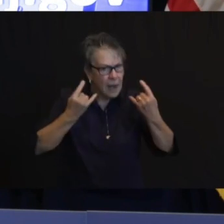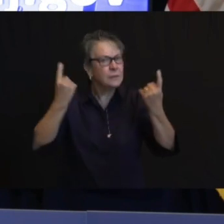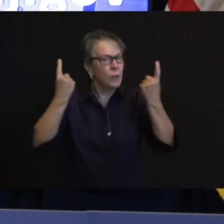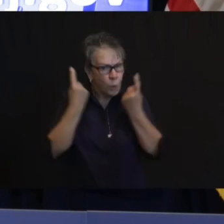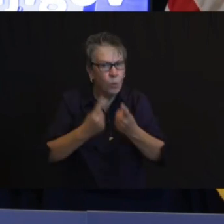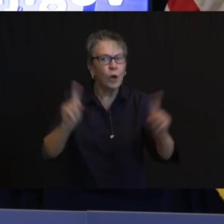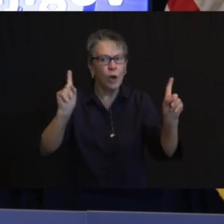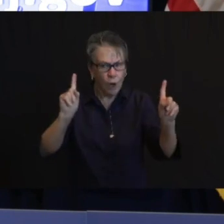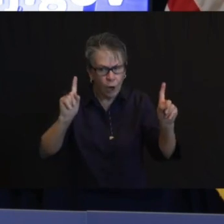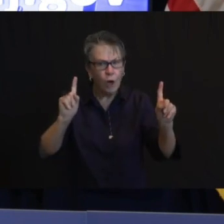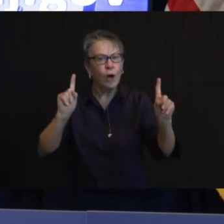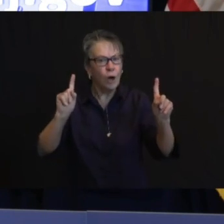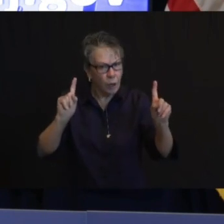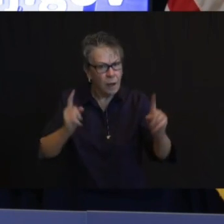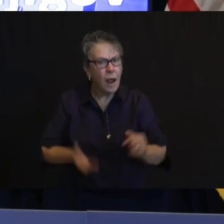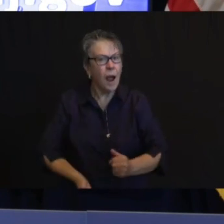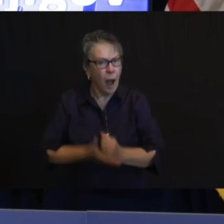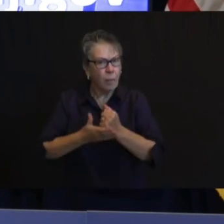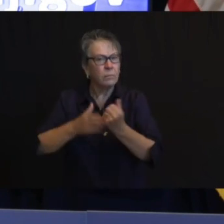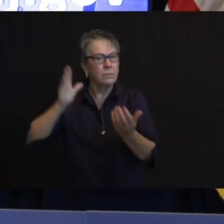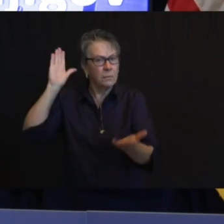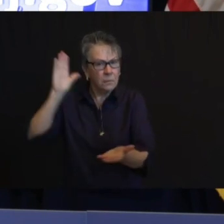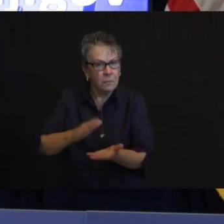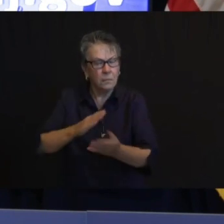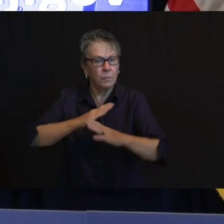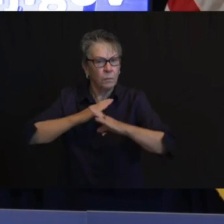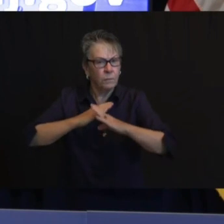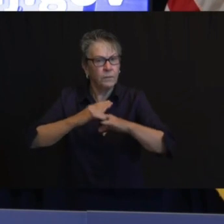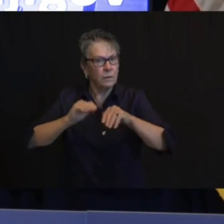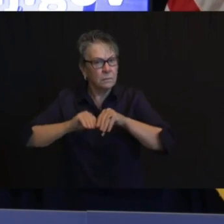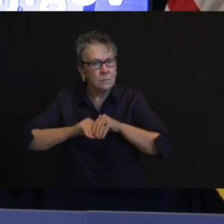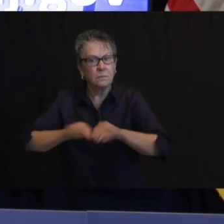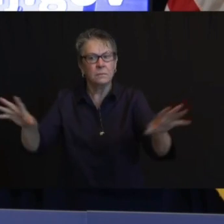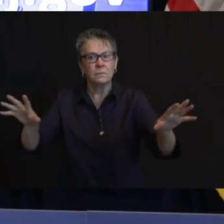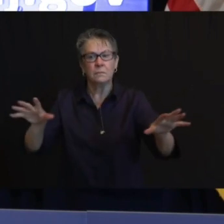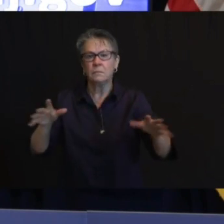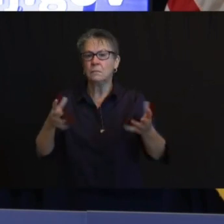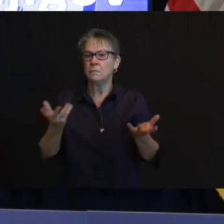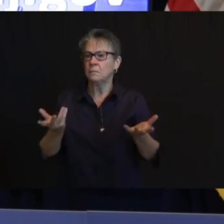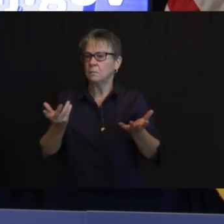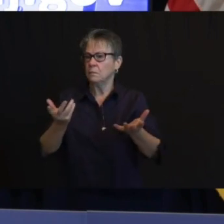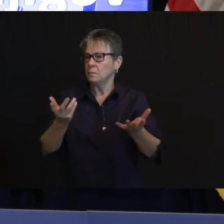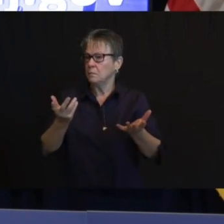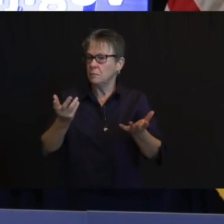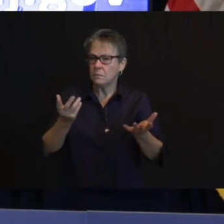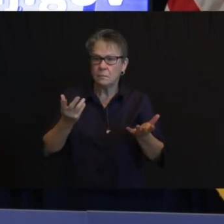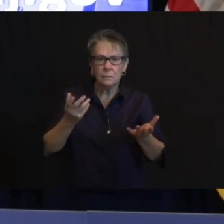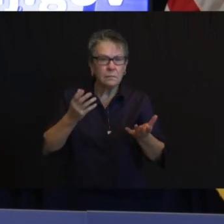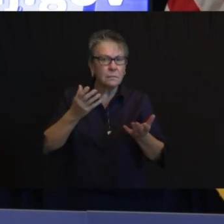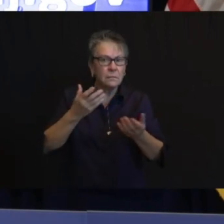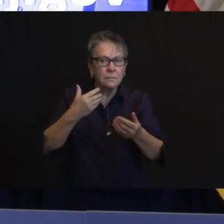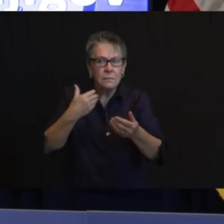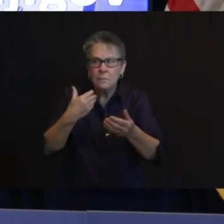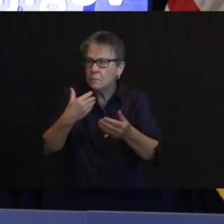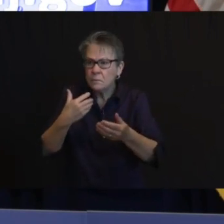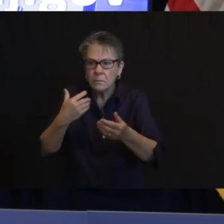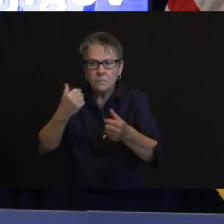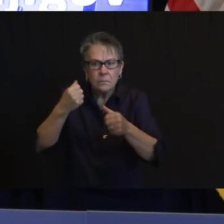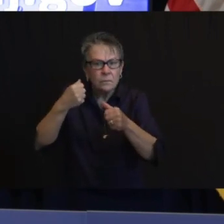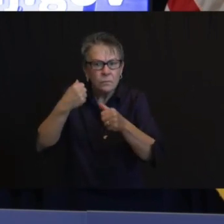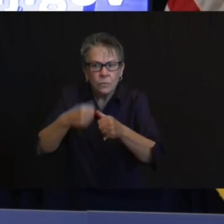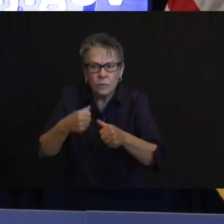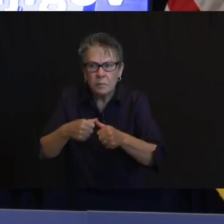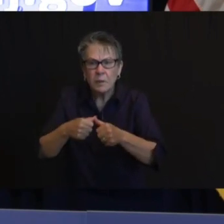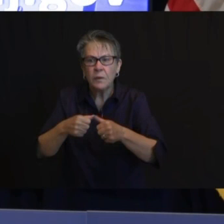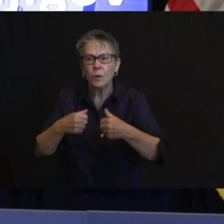the virus. And remember, wearing a mask right now can also prevent the spread